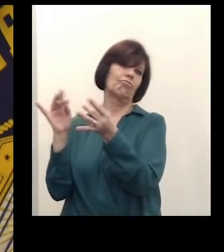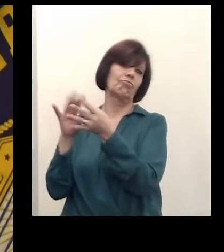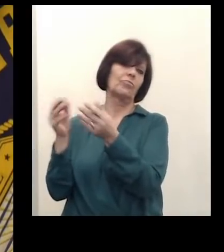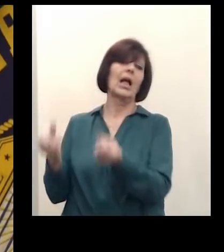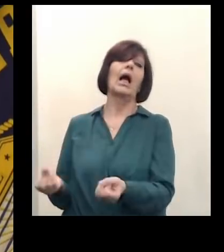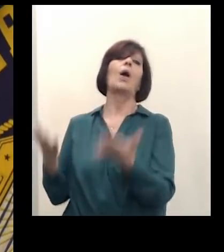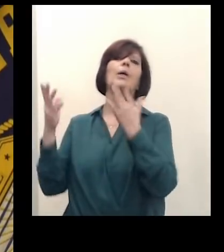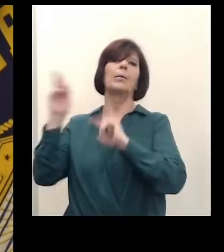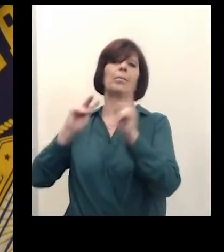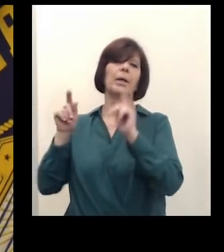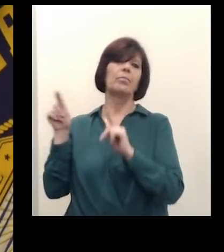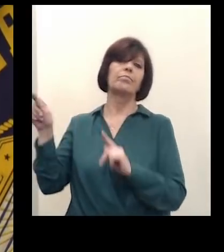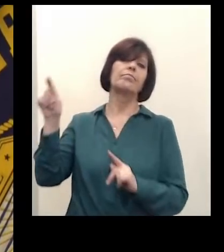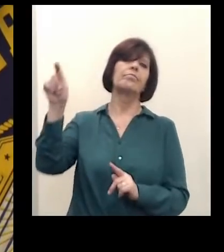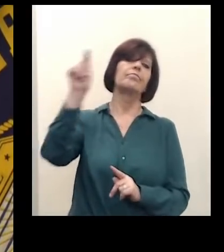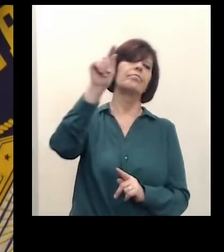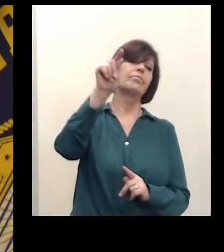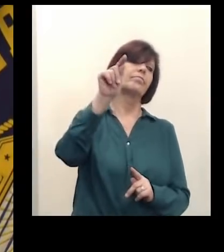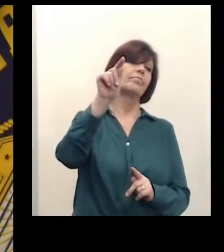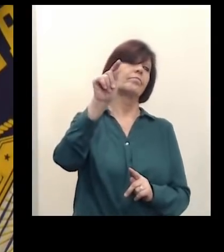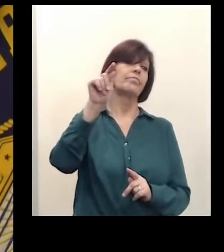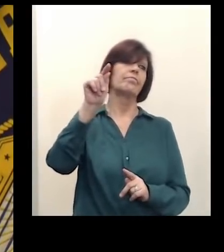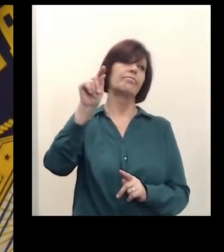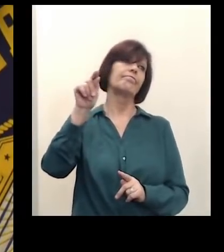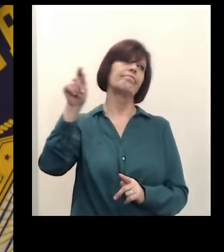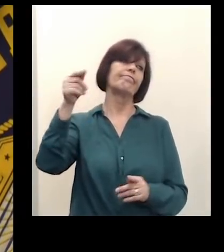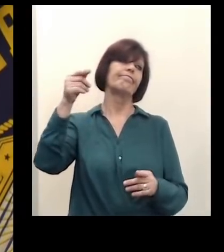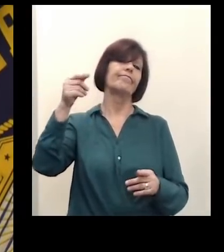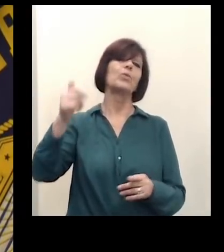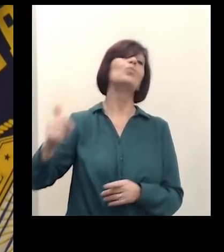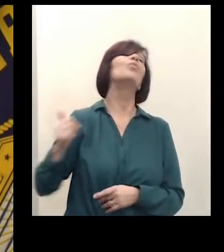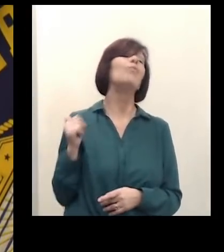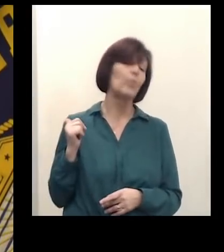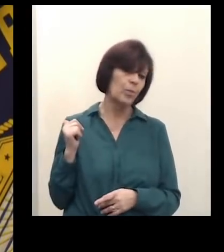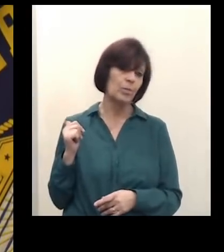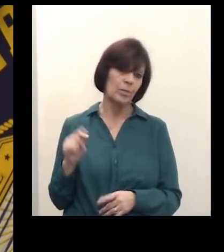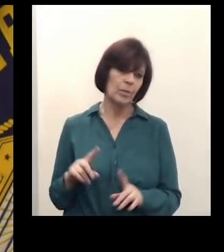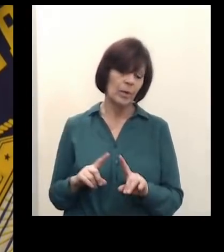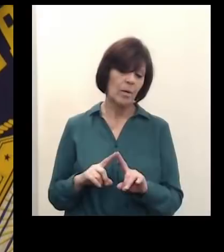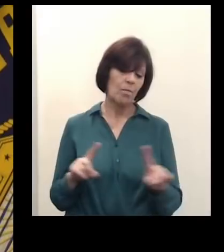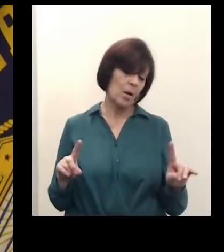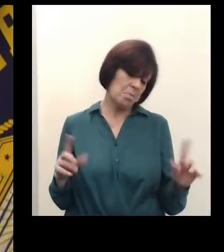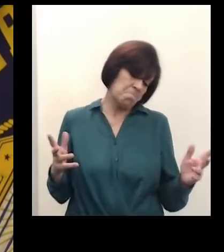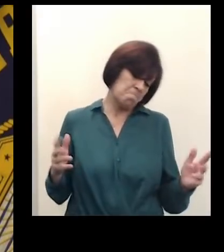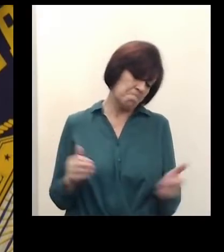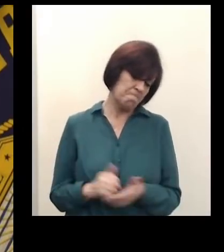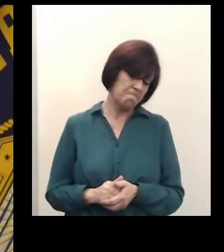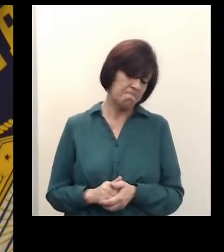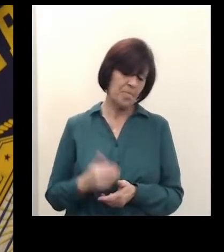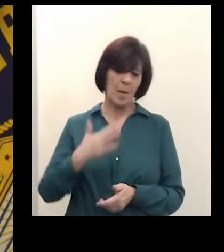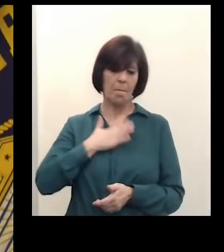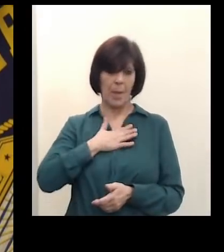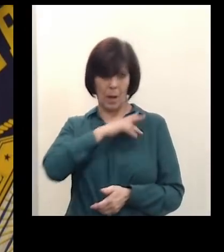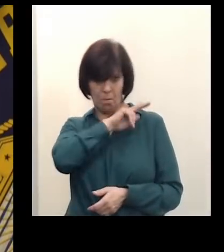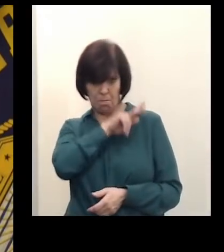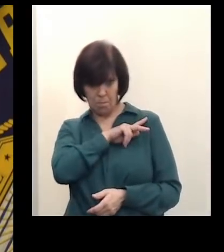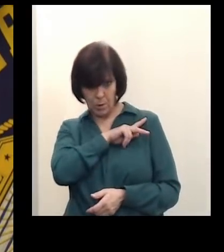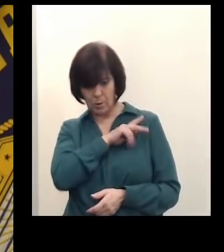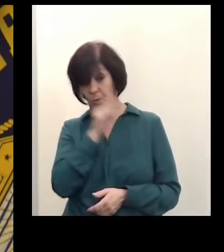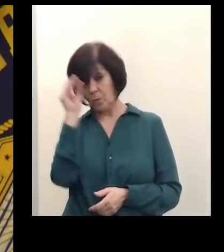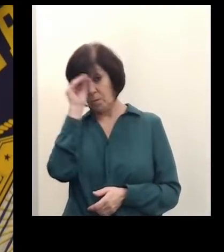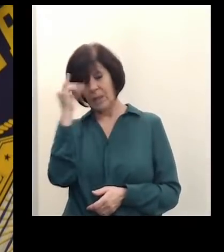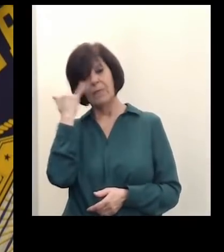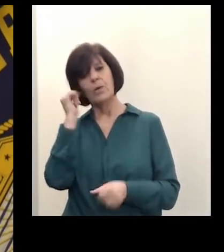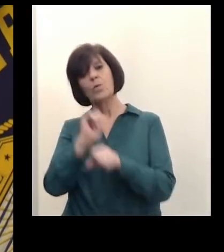employees elected not to get vaccinated, but I just think my personal belief is if you're working in the healthcare